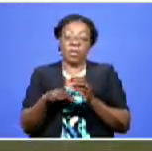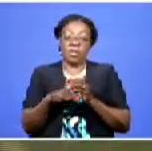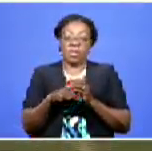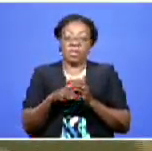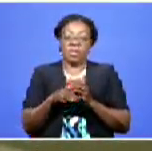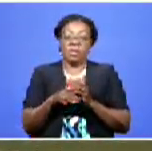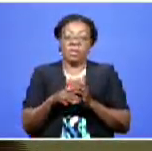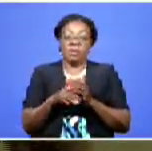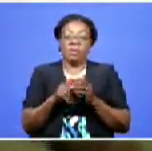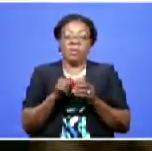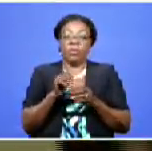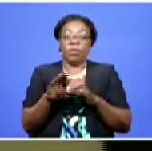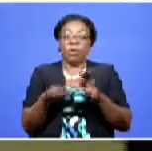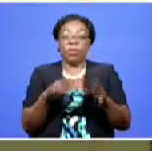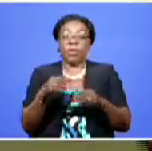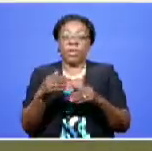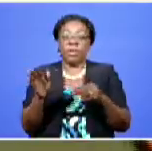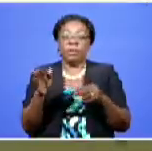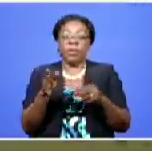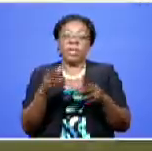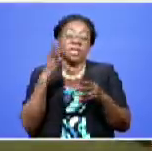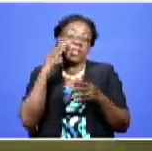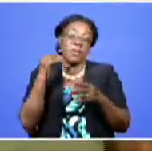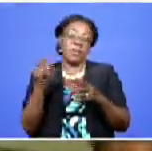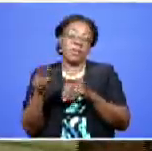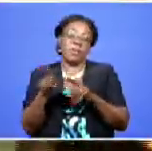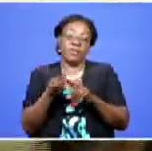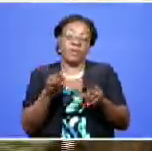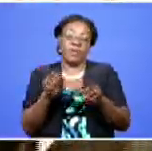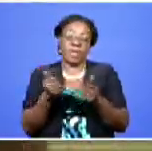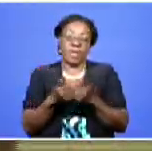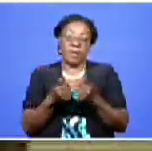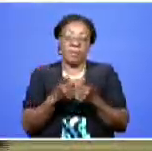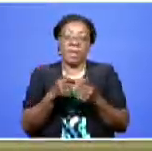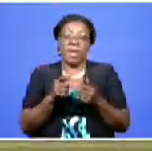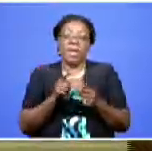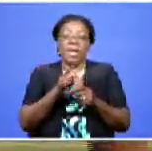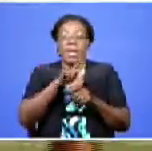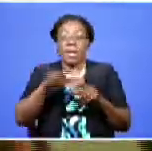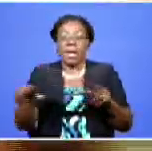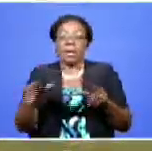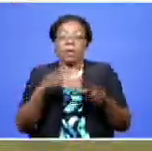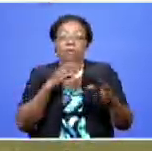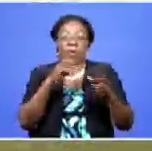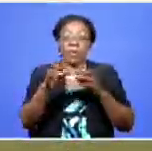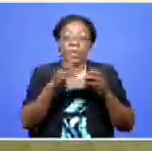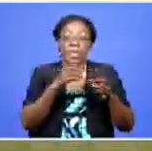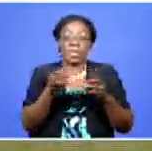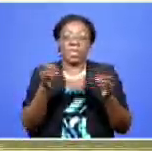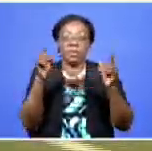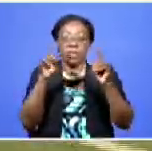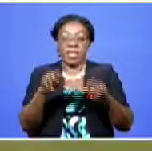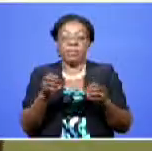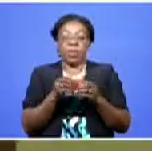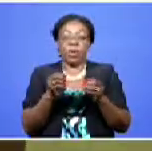game with some positive takeaways. Just lack of communication, more development, I would